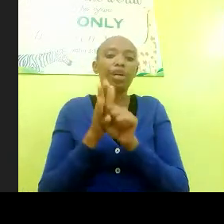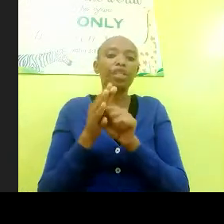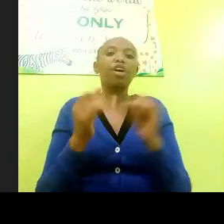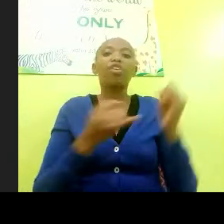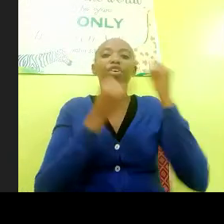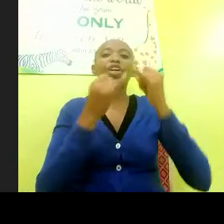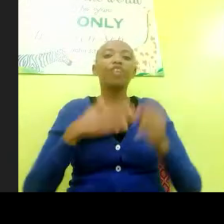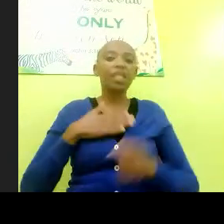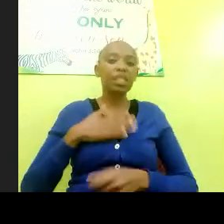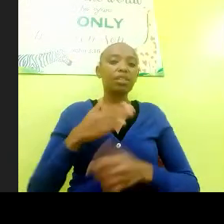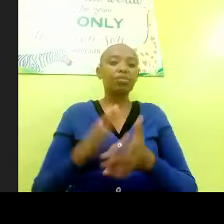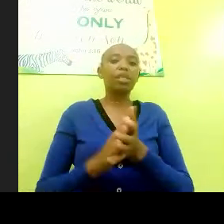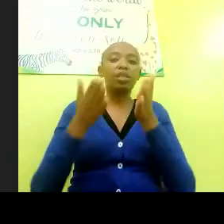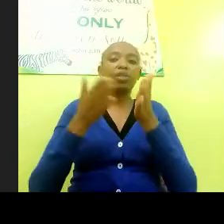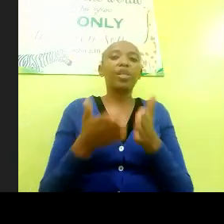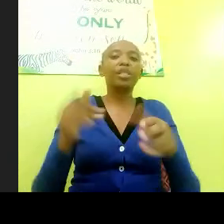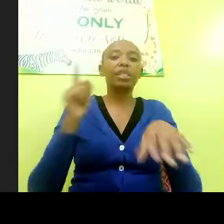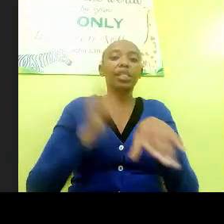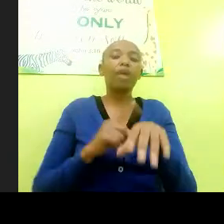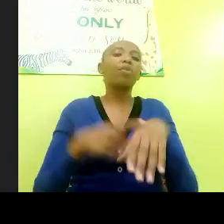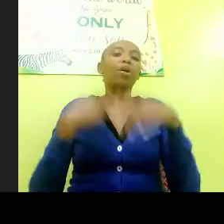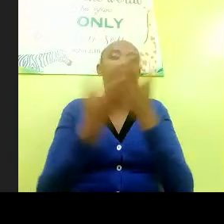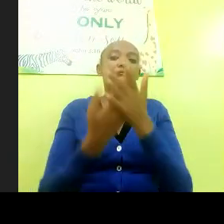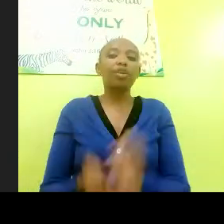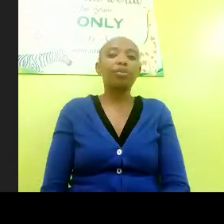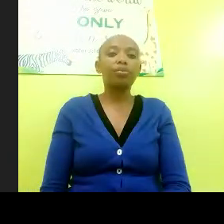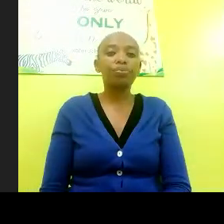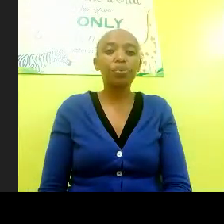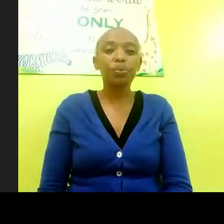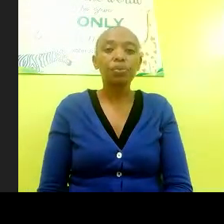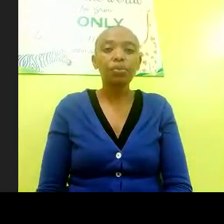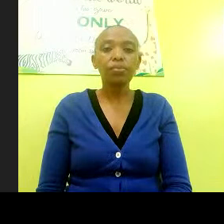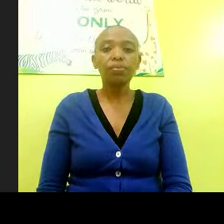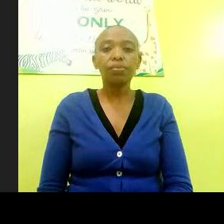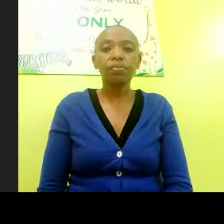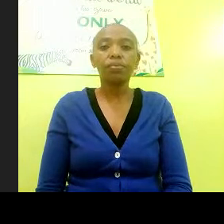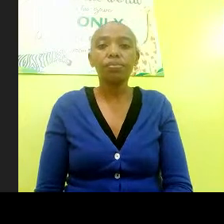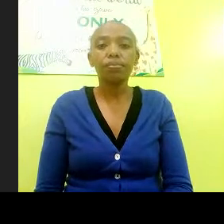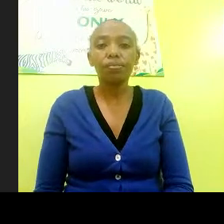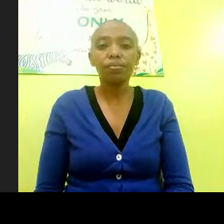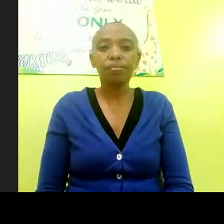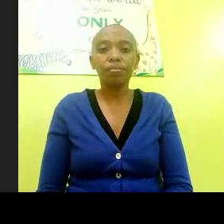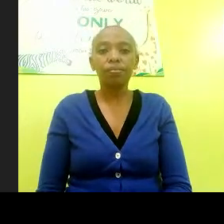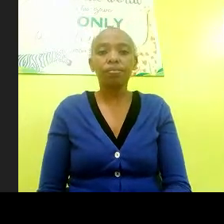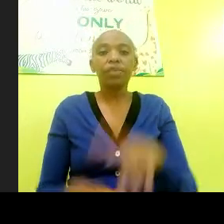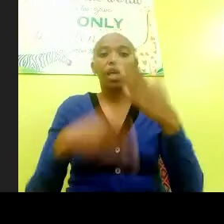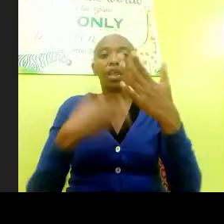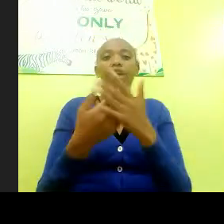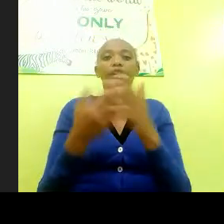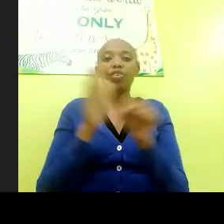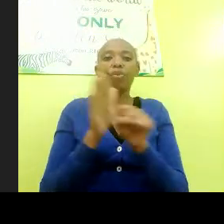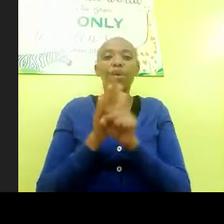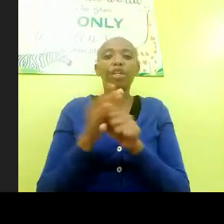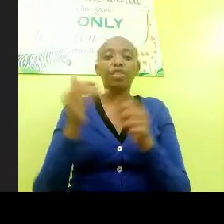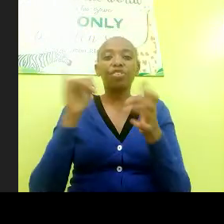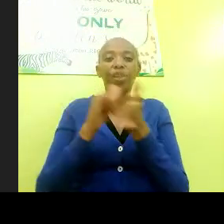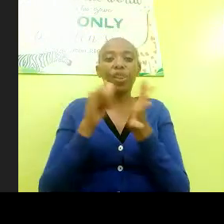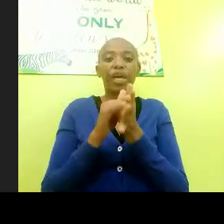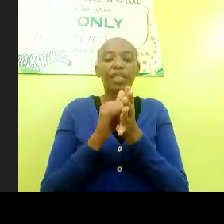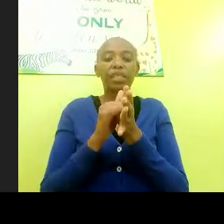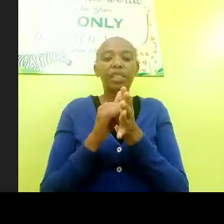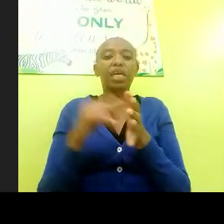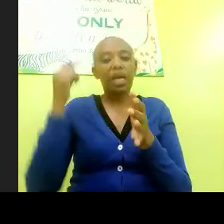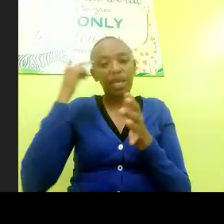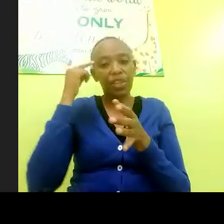me to this event. Thank you. Thank you so much for that, Raquel. I think it's